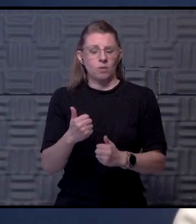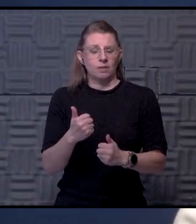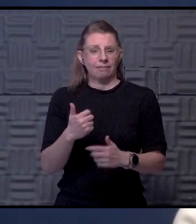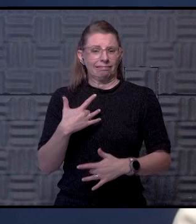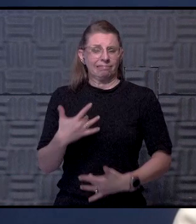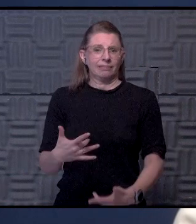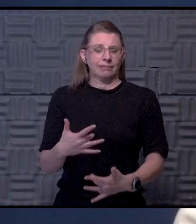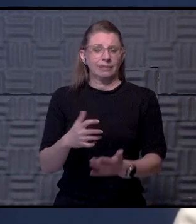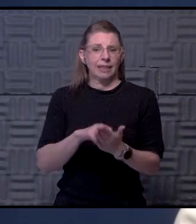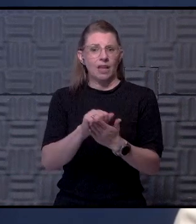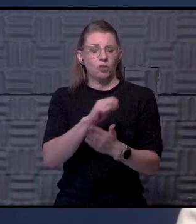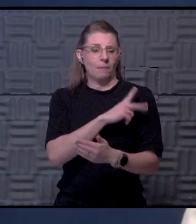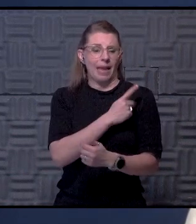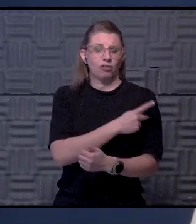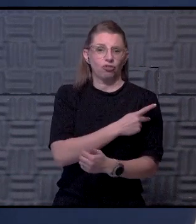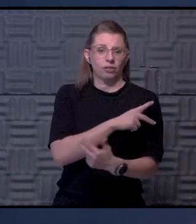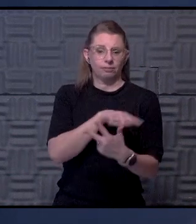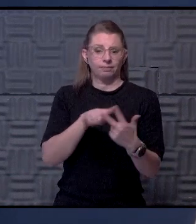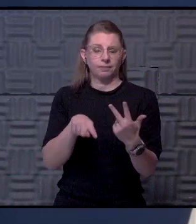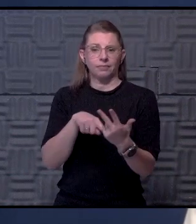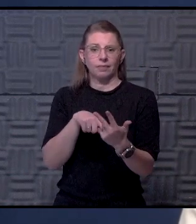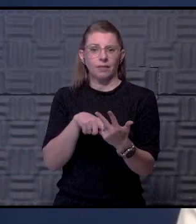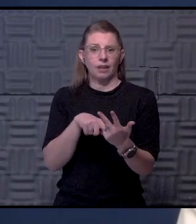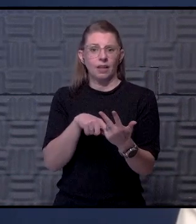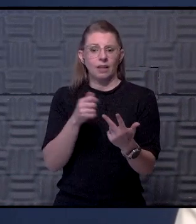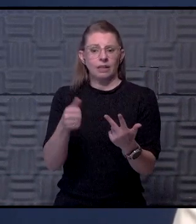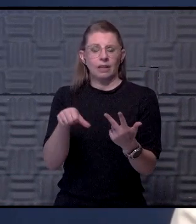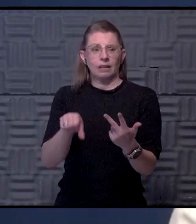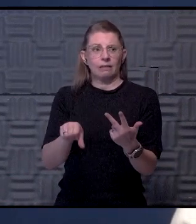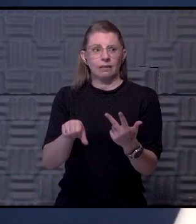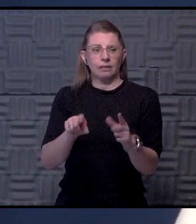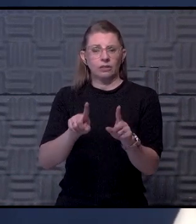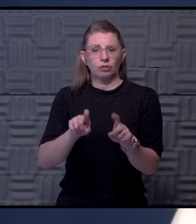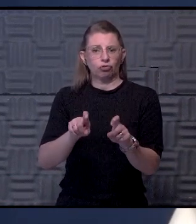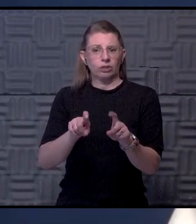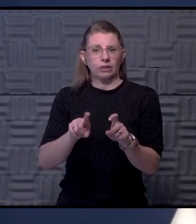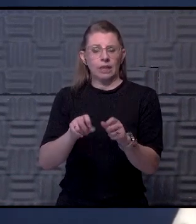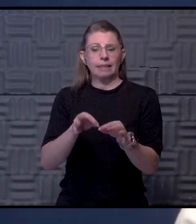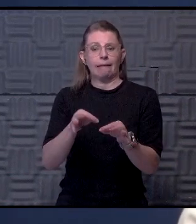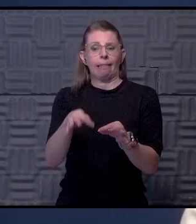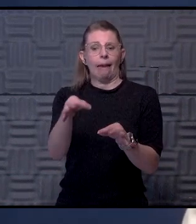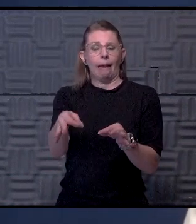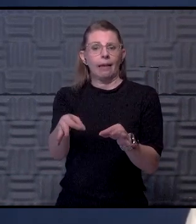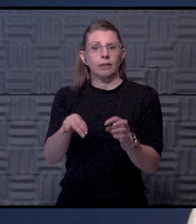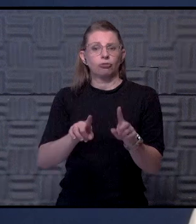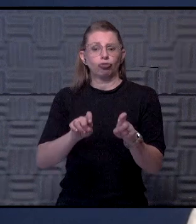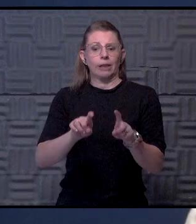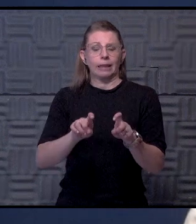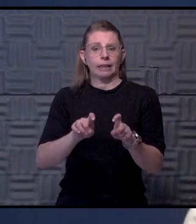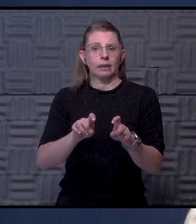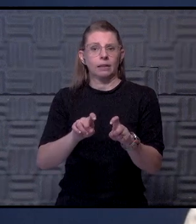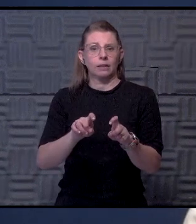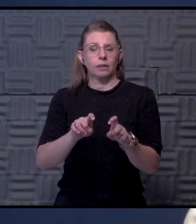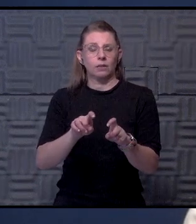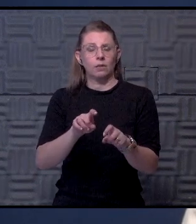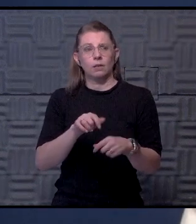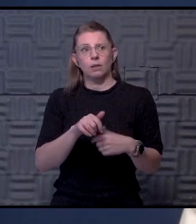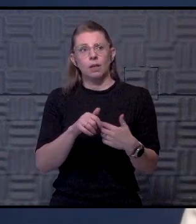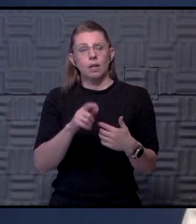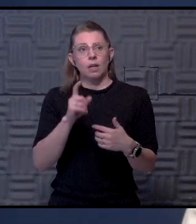patients have declined on screening, have delayed their screening. So you can imagine if there's about a